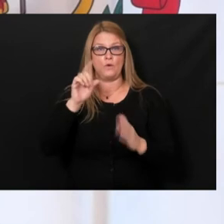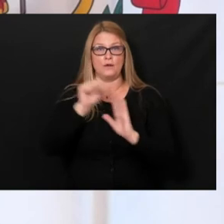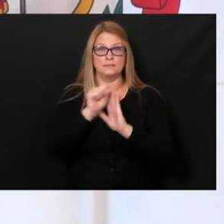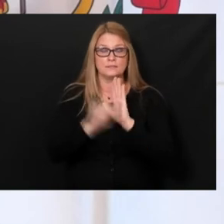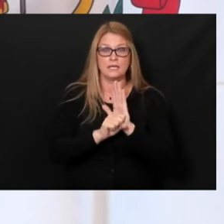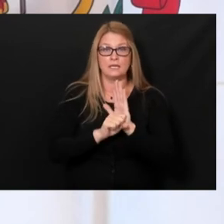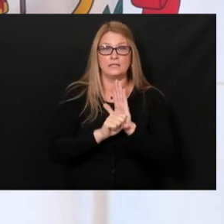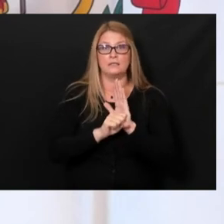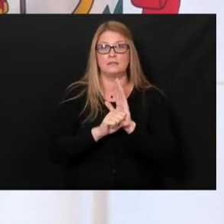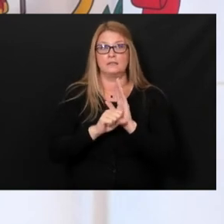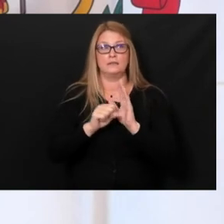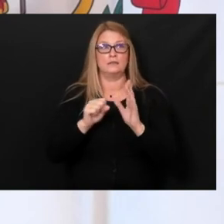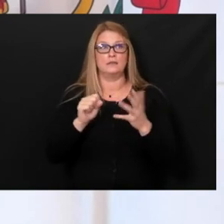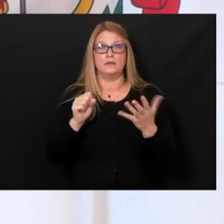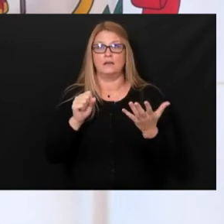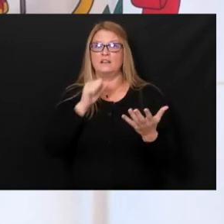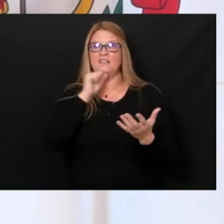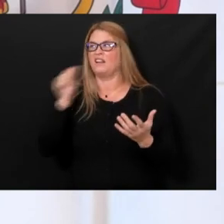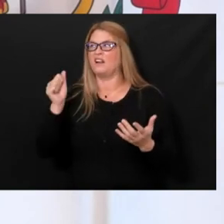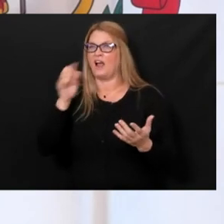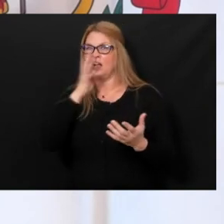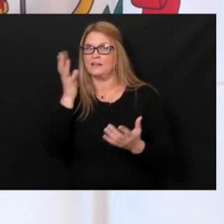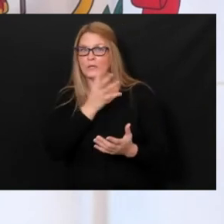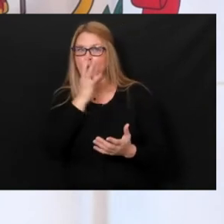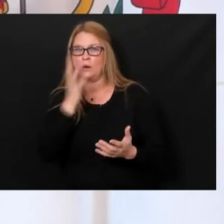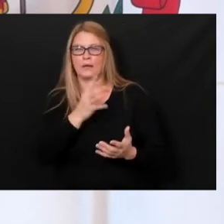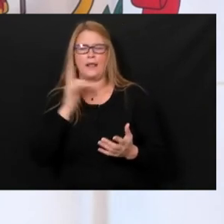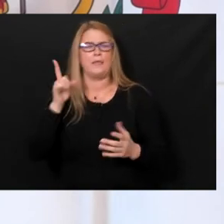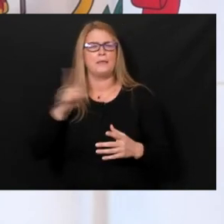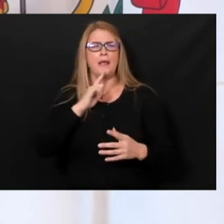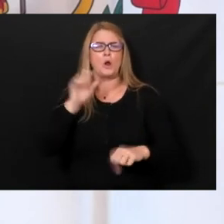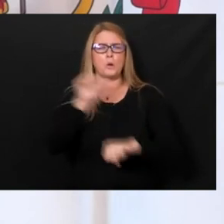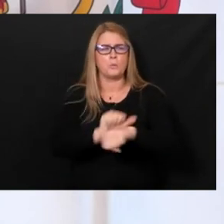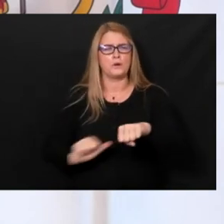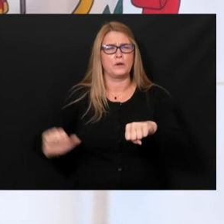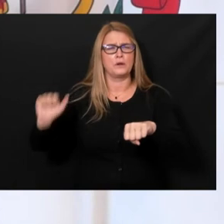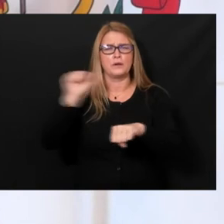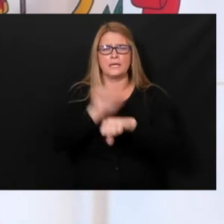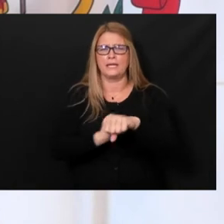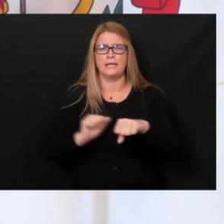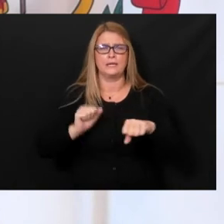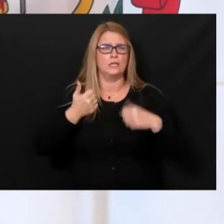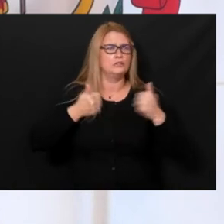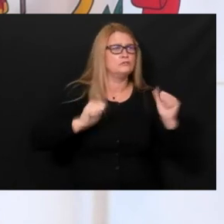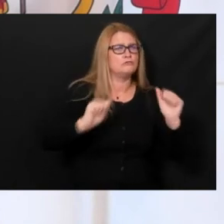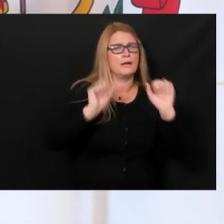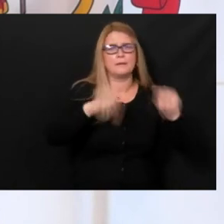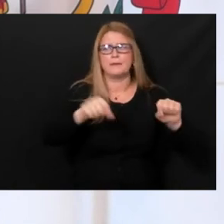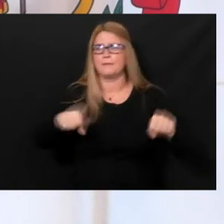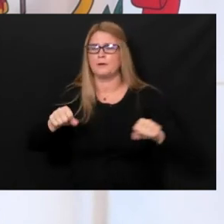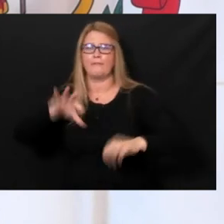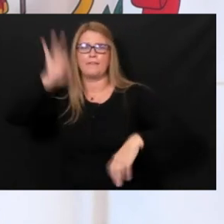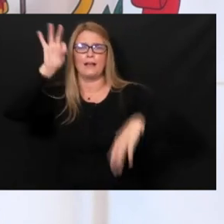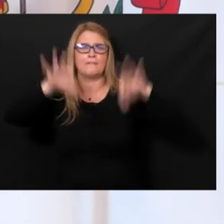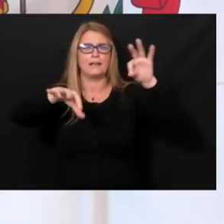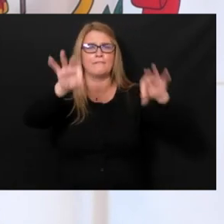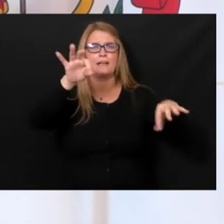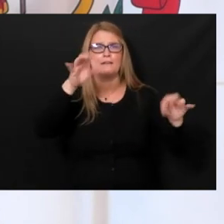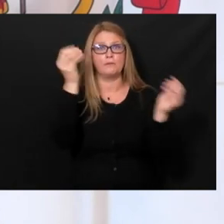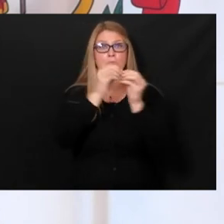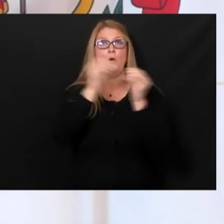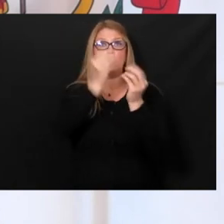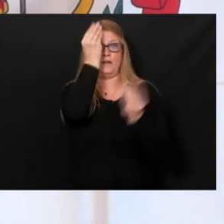well, we'll just see what it is tomorrow. They're digging in every direction to be able to come up with additional information for all